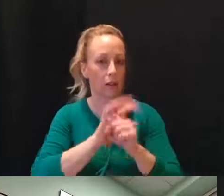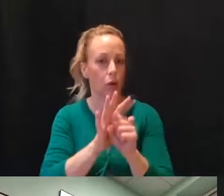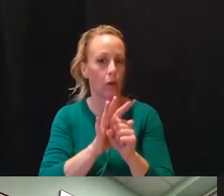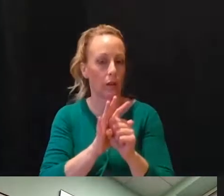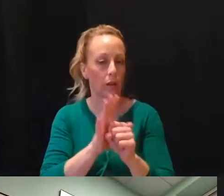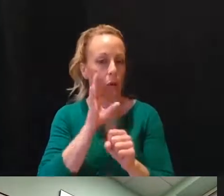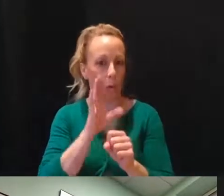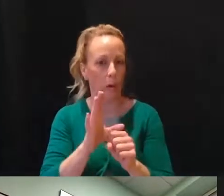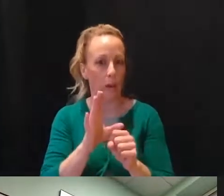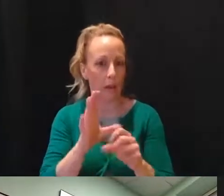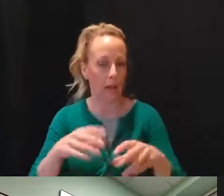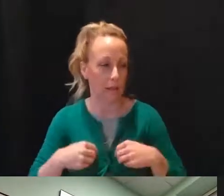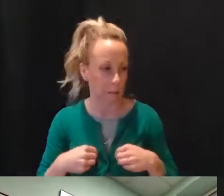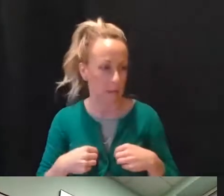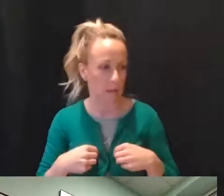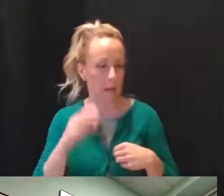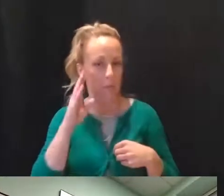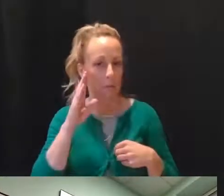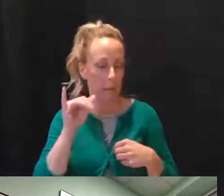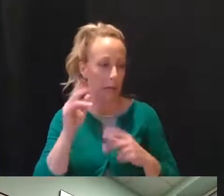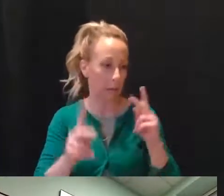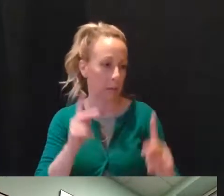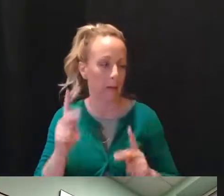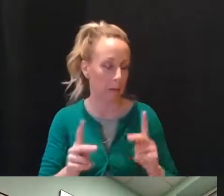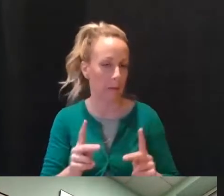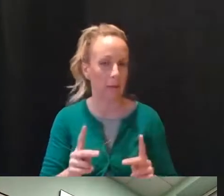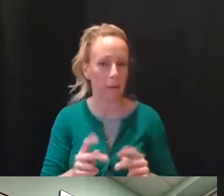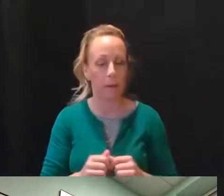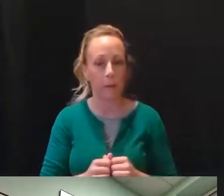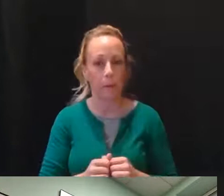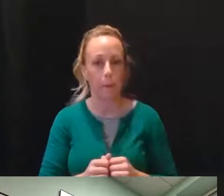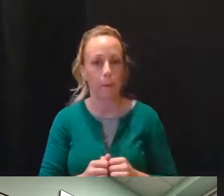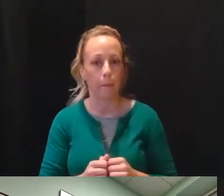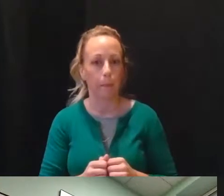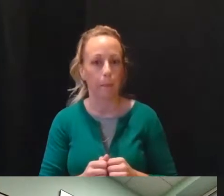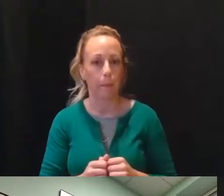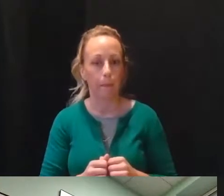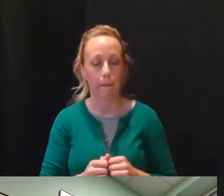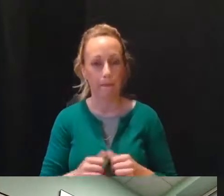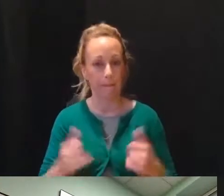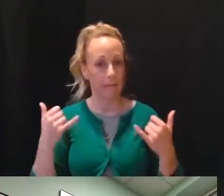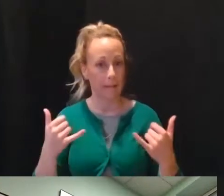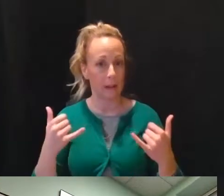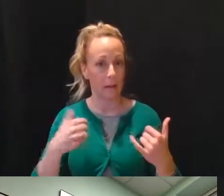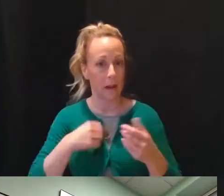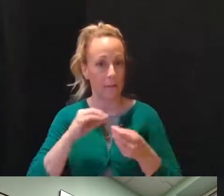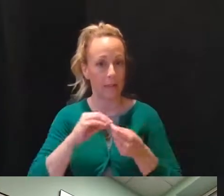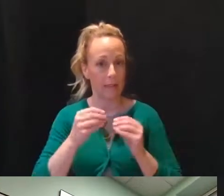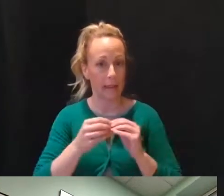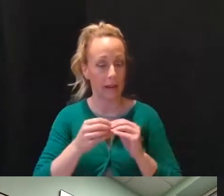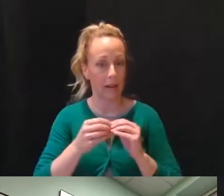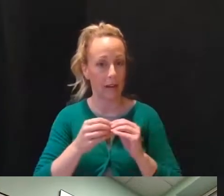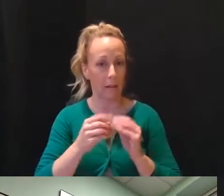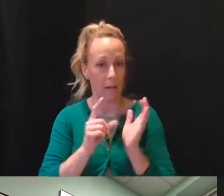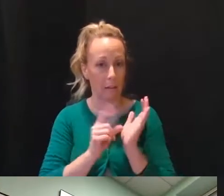are accepted by the population. There's now data beginning to be published from the